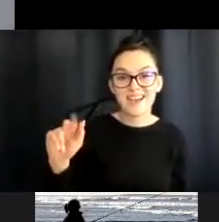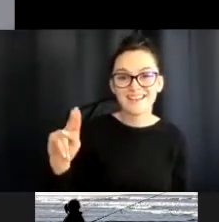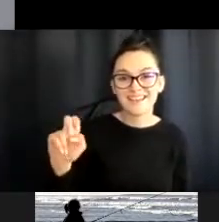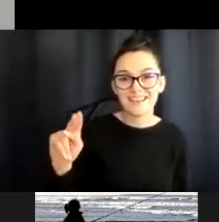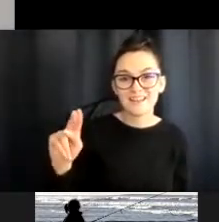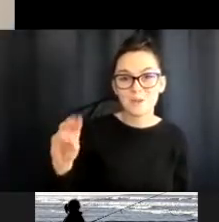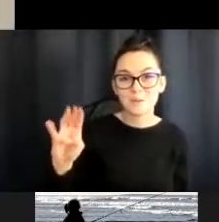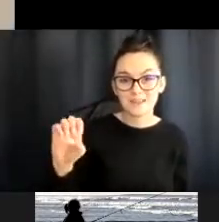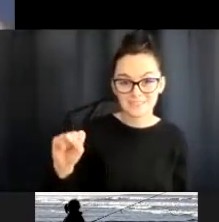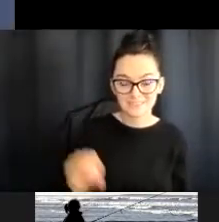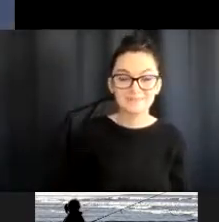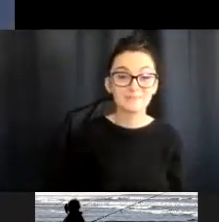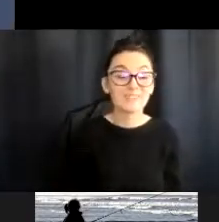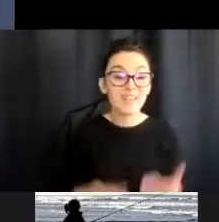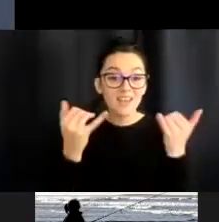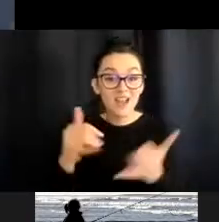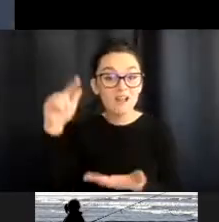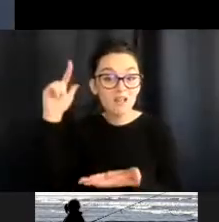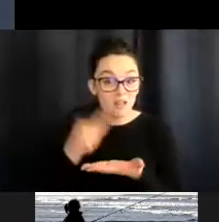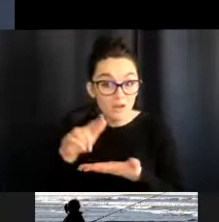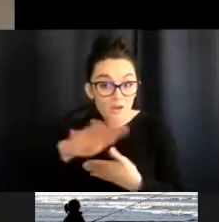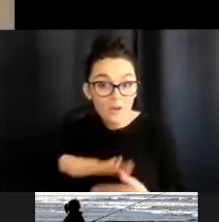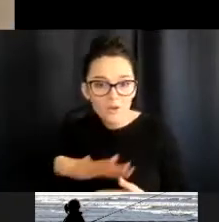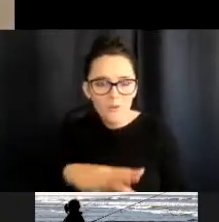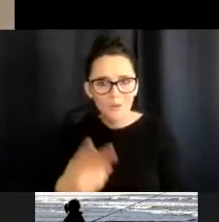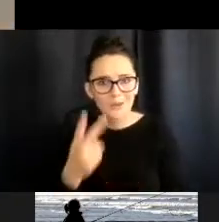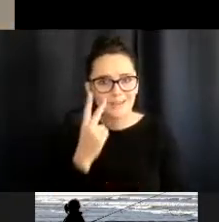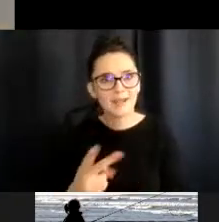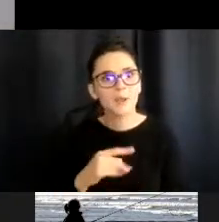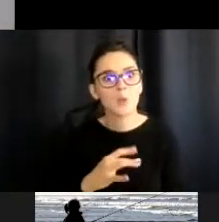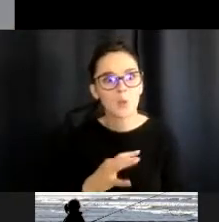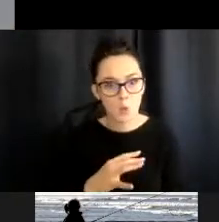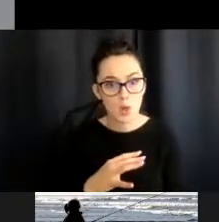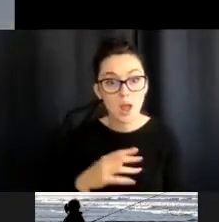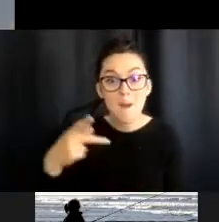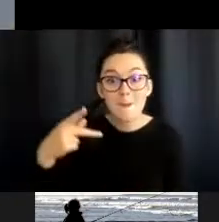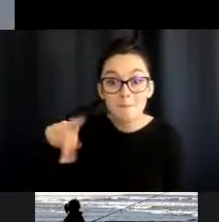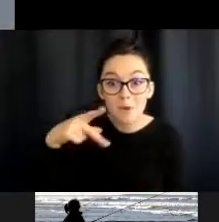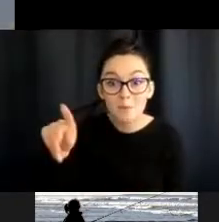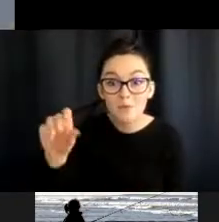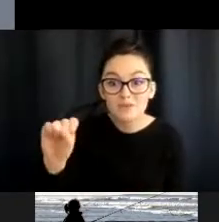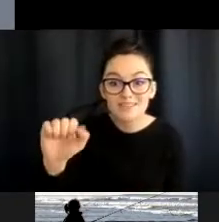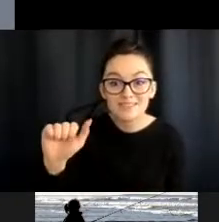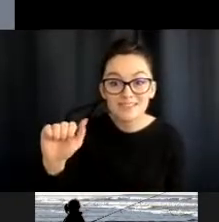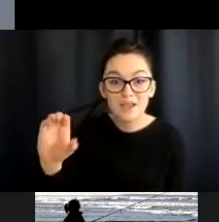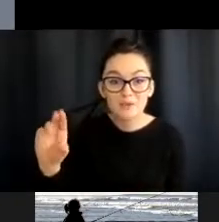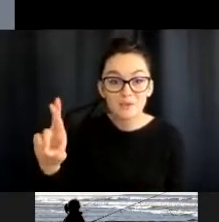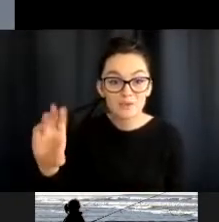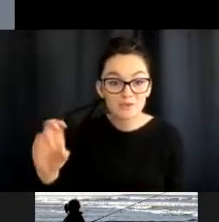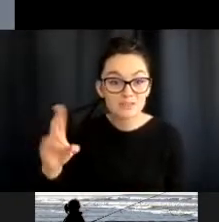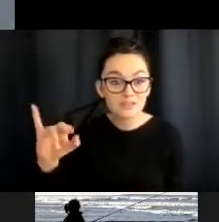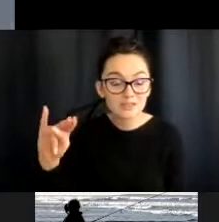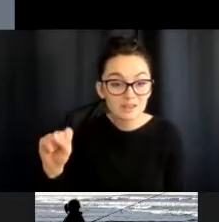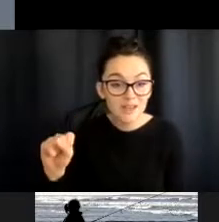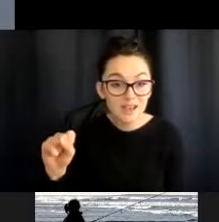zone, we're going to see some really cool things. We're going to see purple sea urchins. And when the